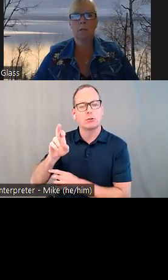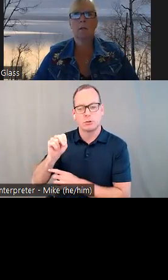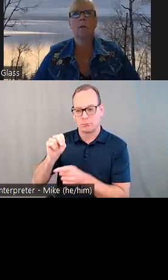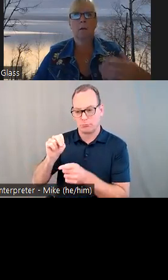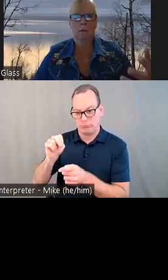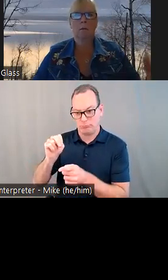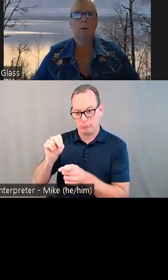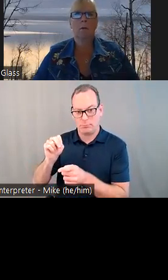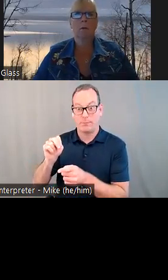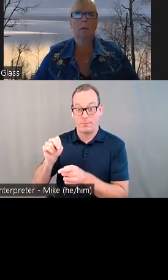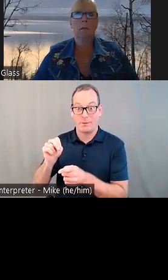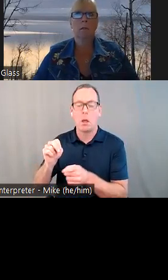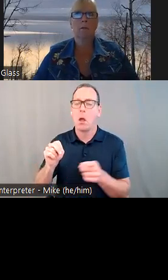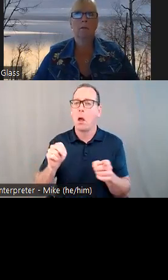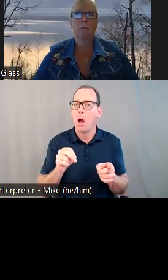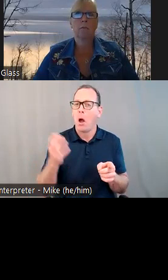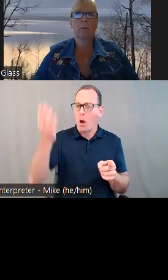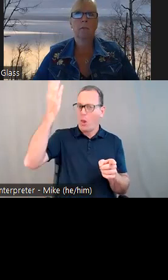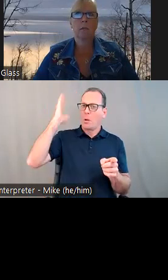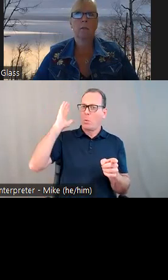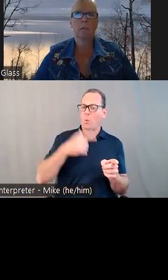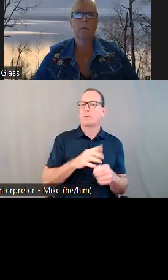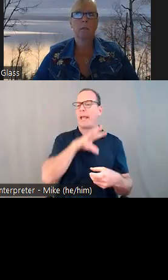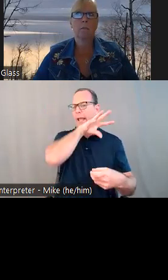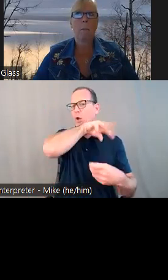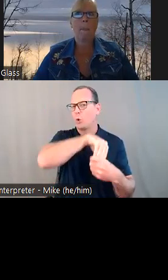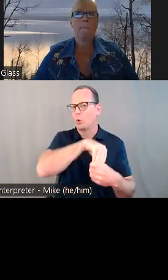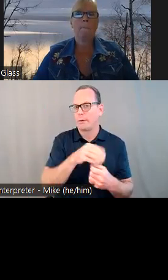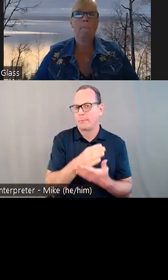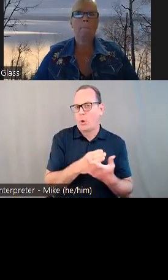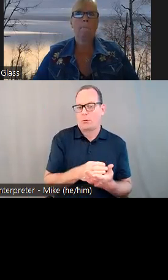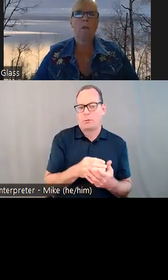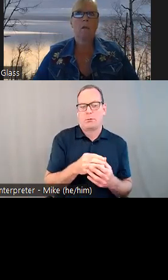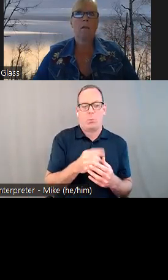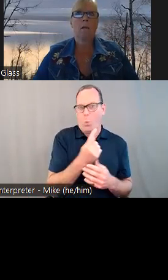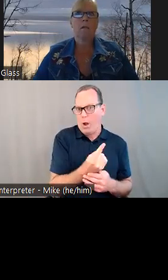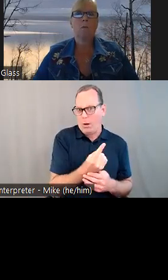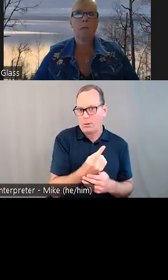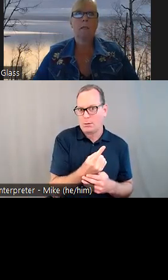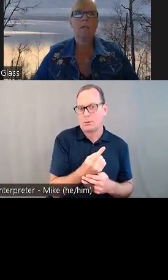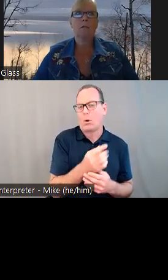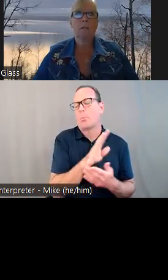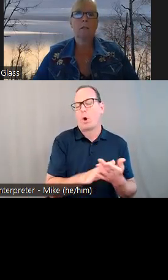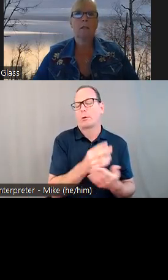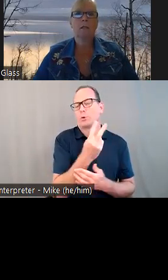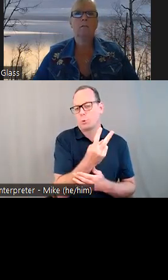years that we were under this new performance management system. And then in